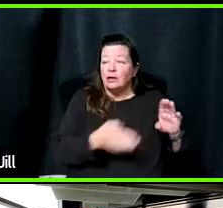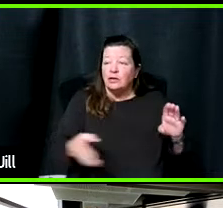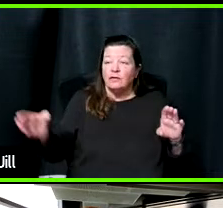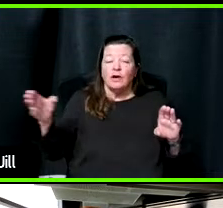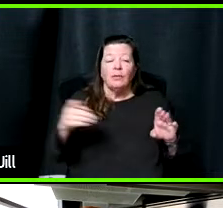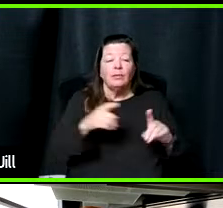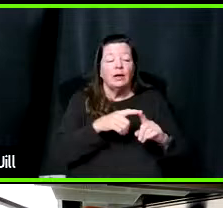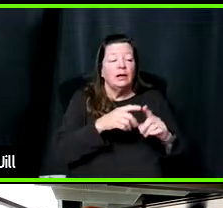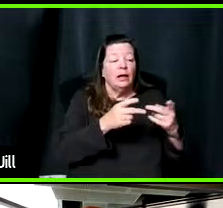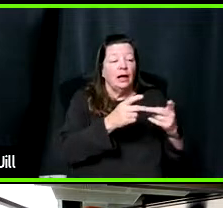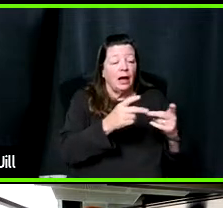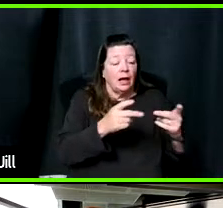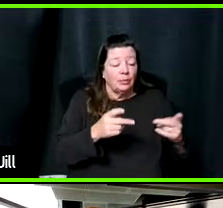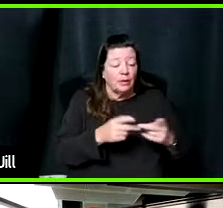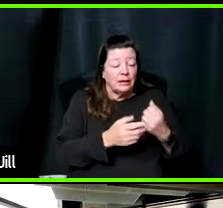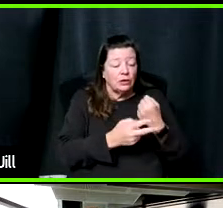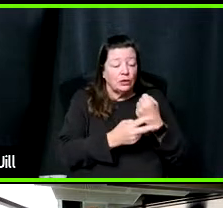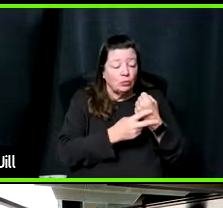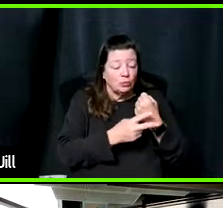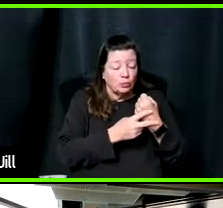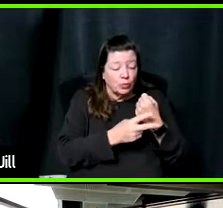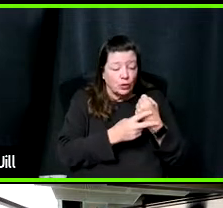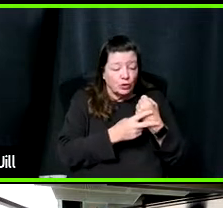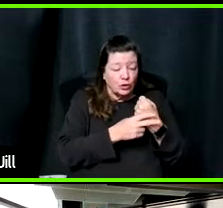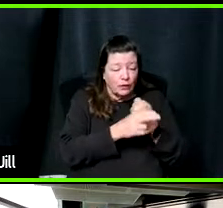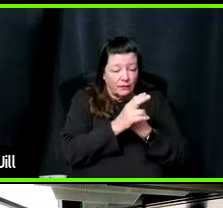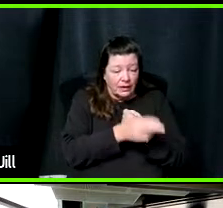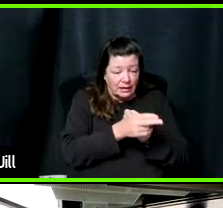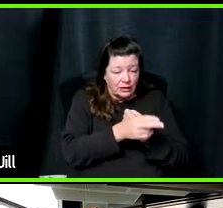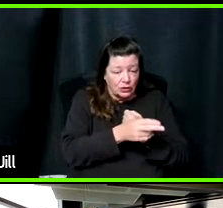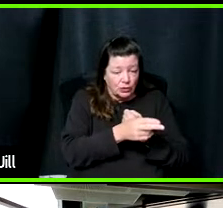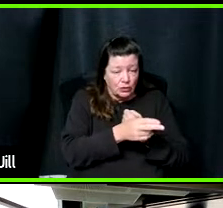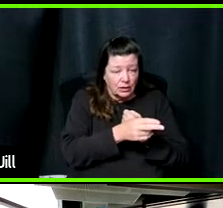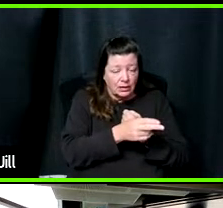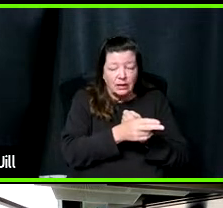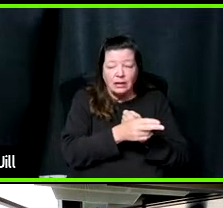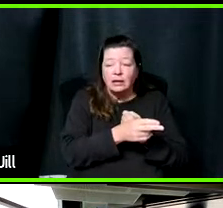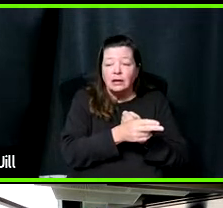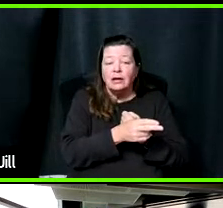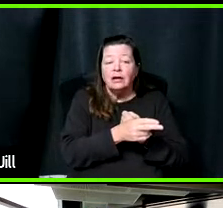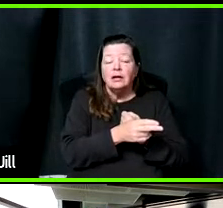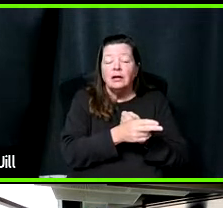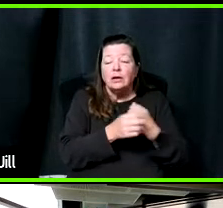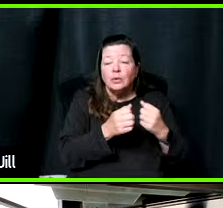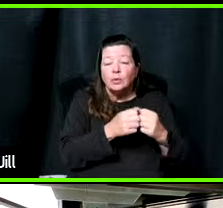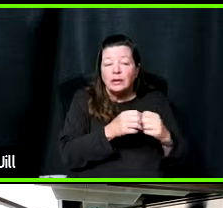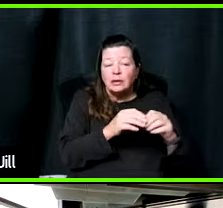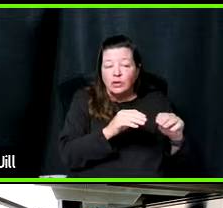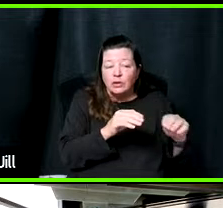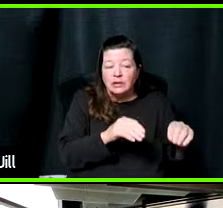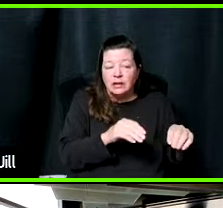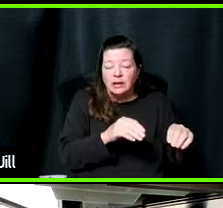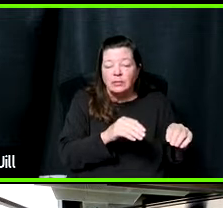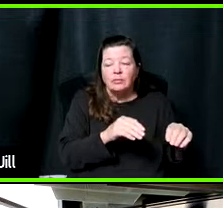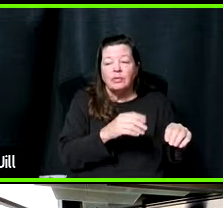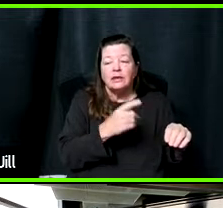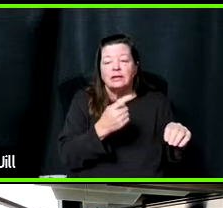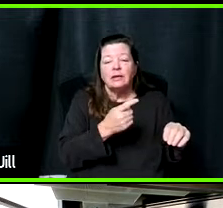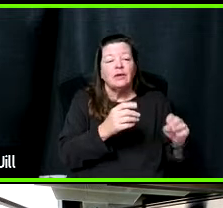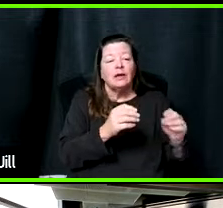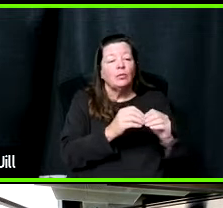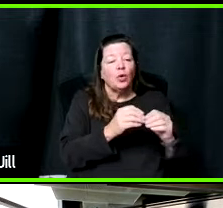a place to preserve the history, not necessarily a museum, but something more interactive than